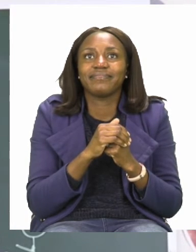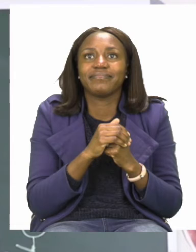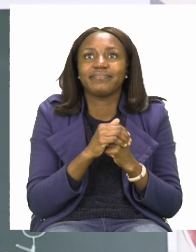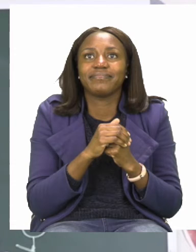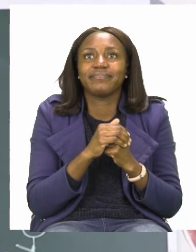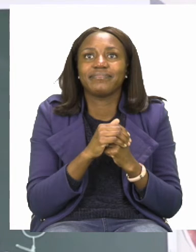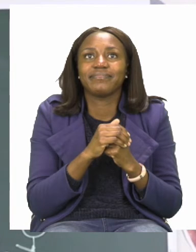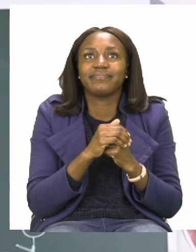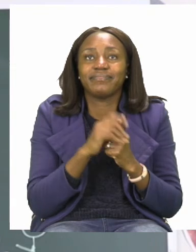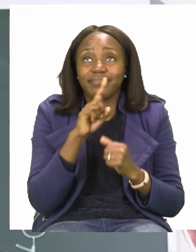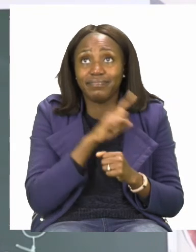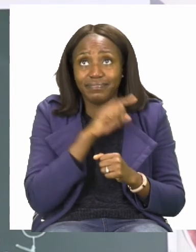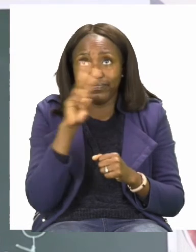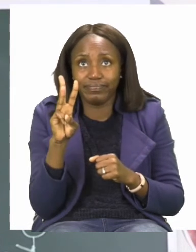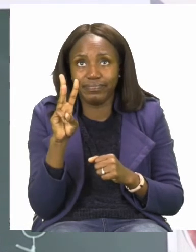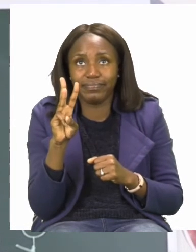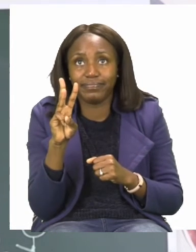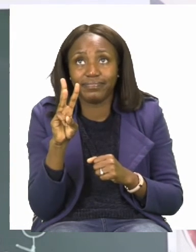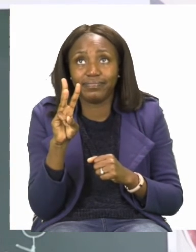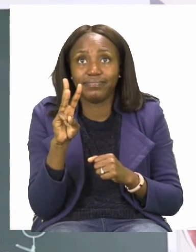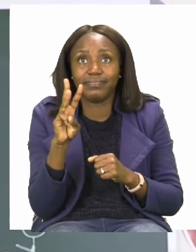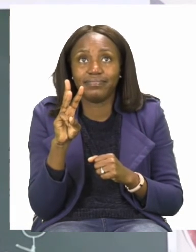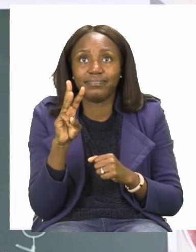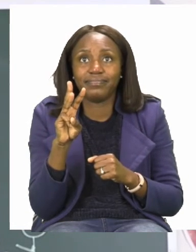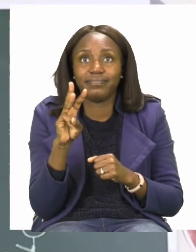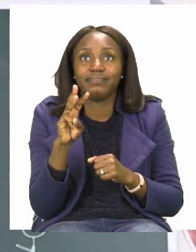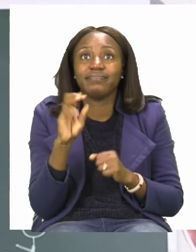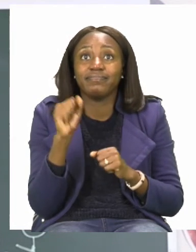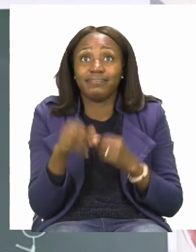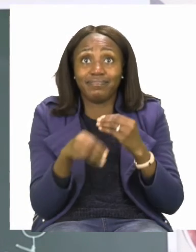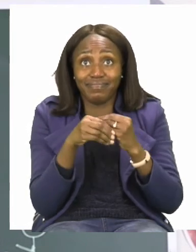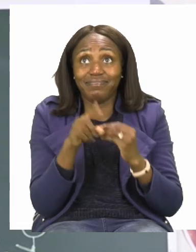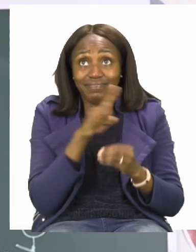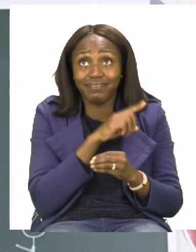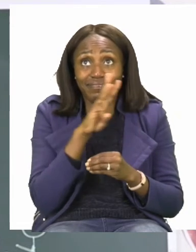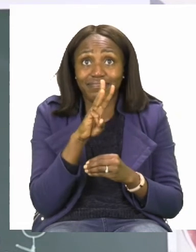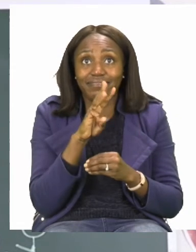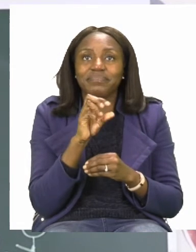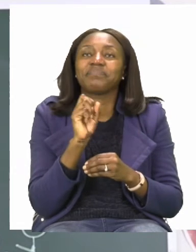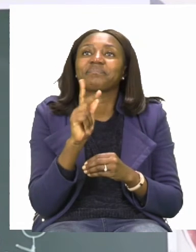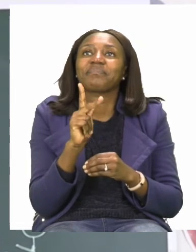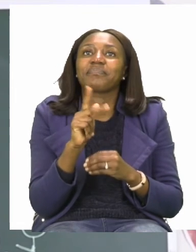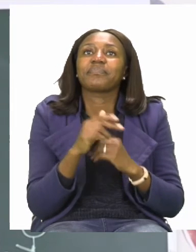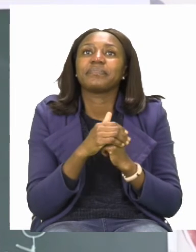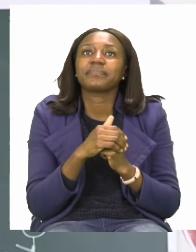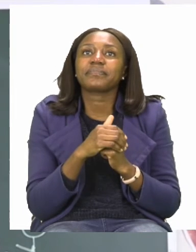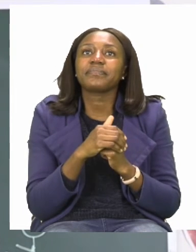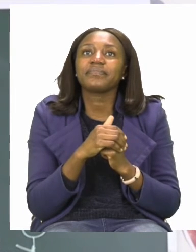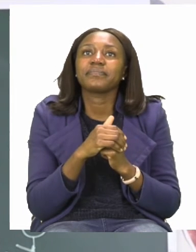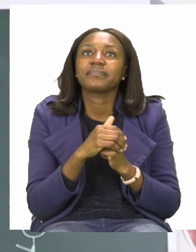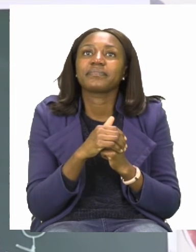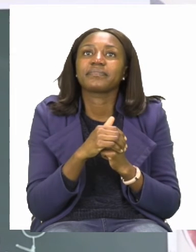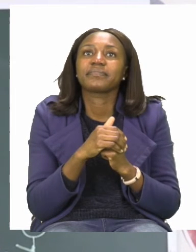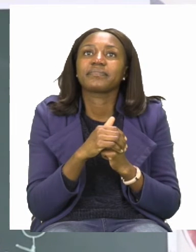plus 13, because we still need to add the 13 we left there. So we're going to say